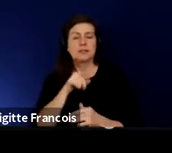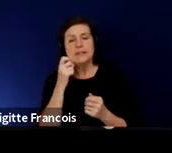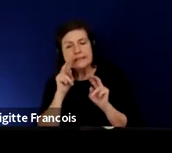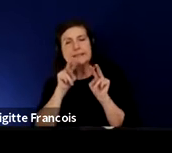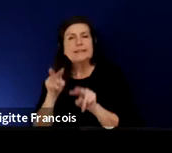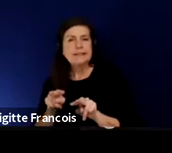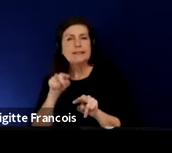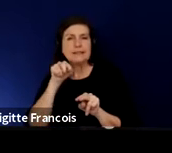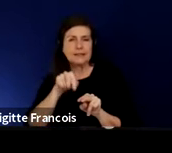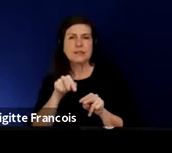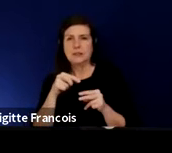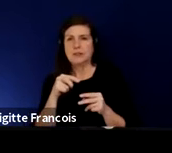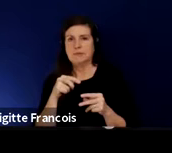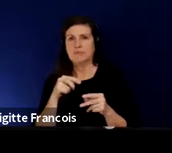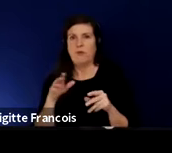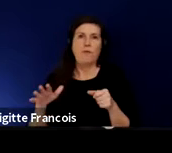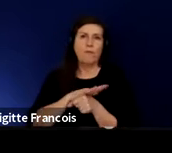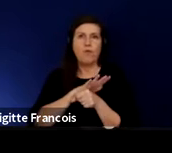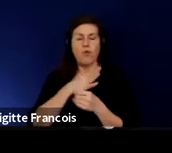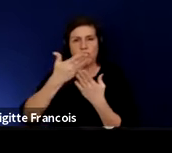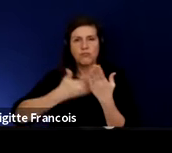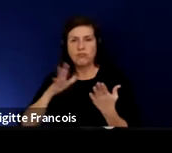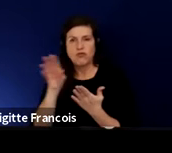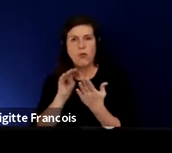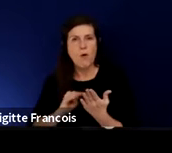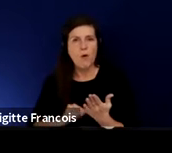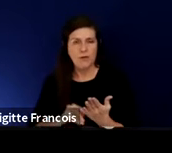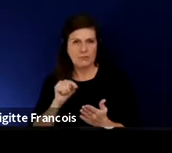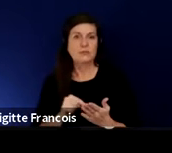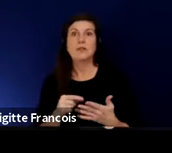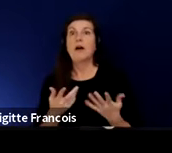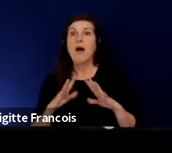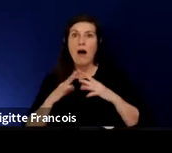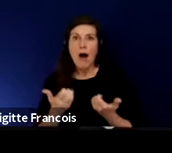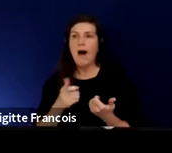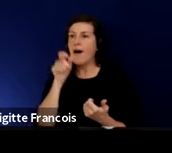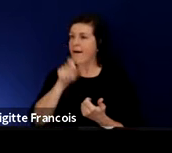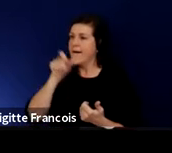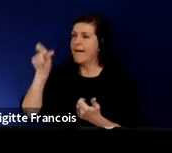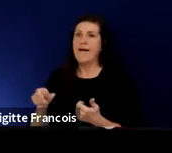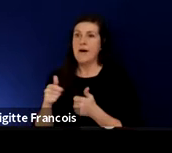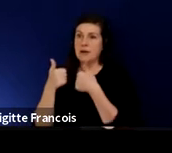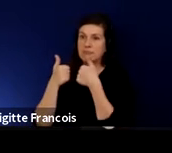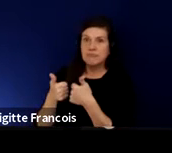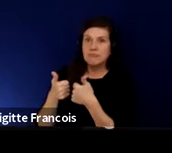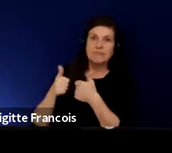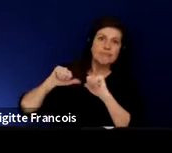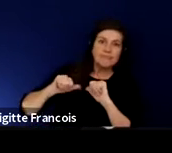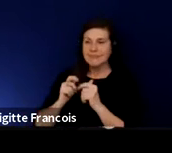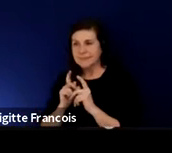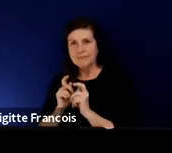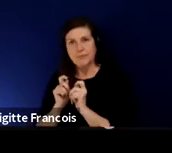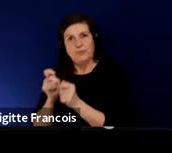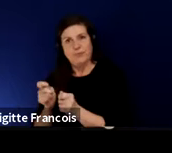said, despite overall being quite satisfied with feeling well treated and so on. we had a couple